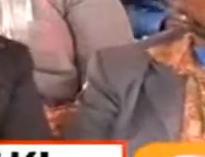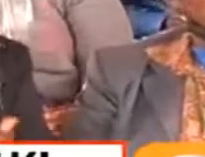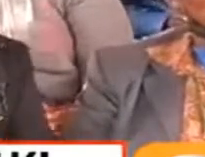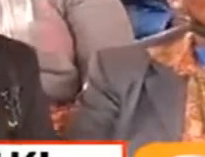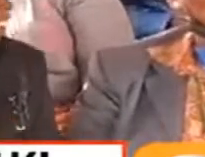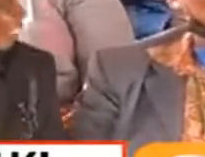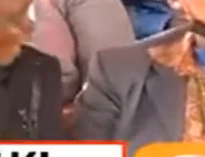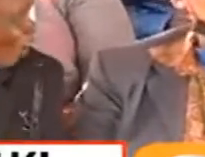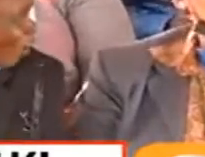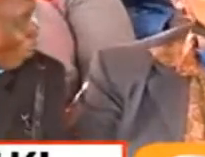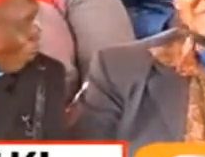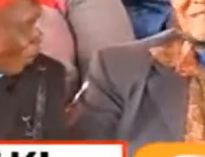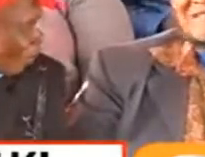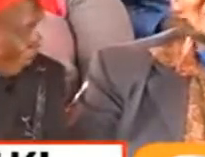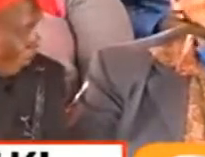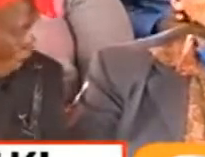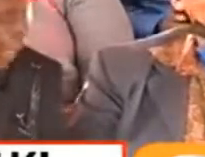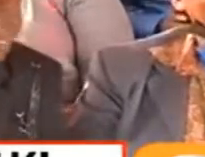Thank you.